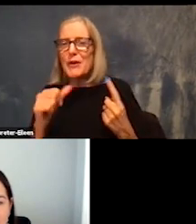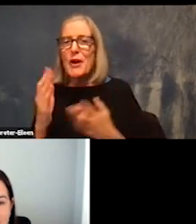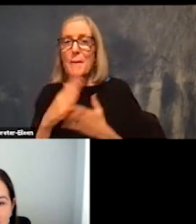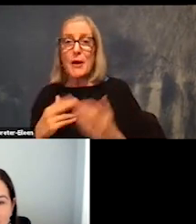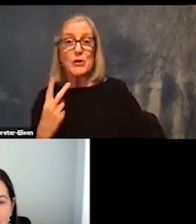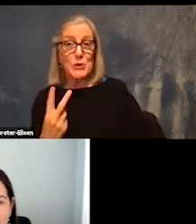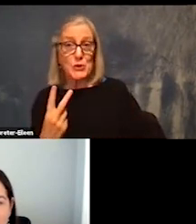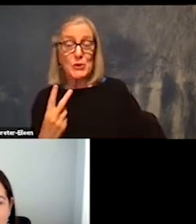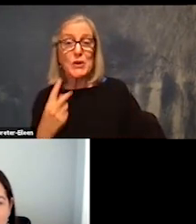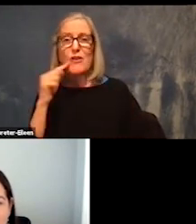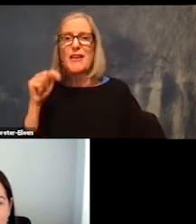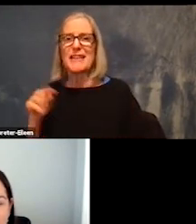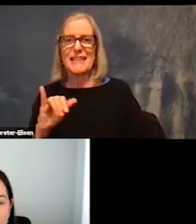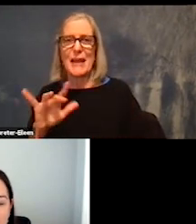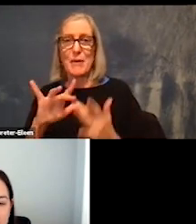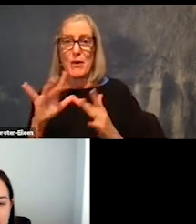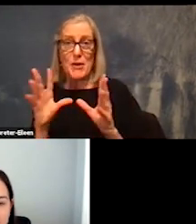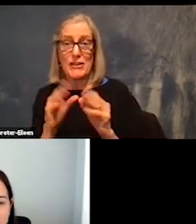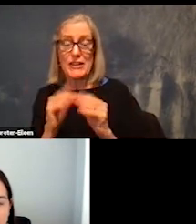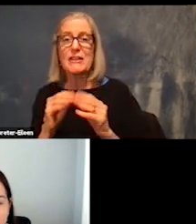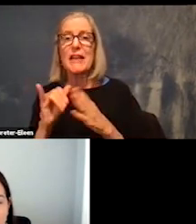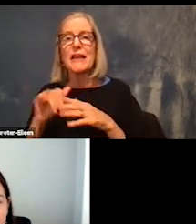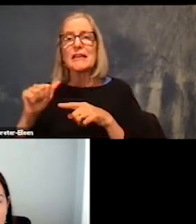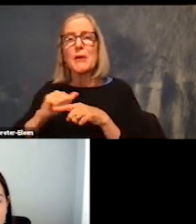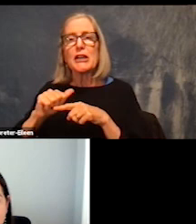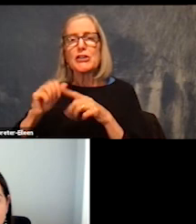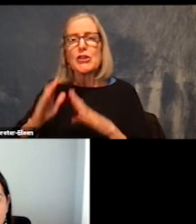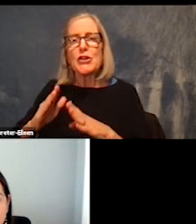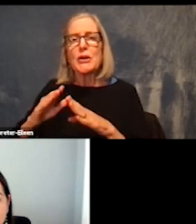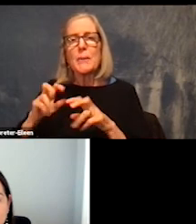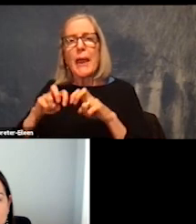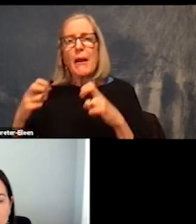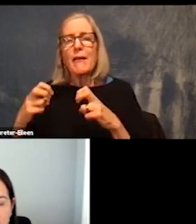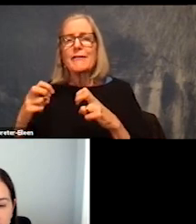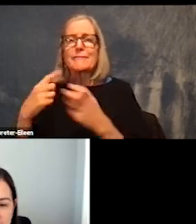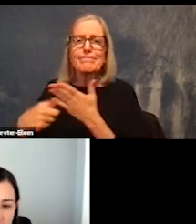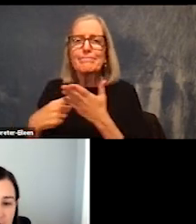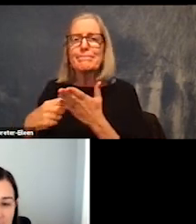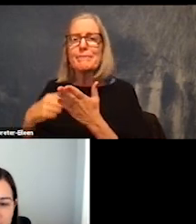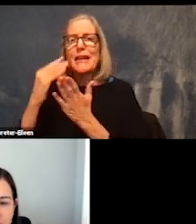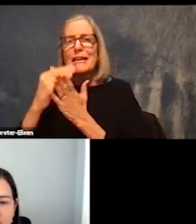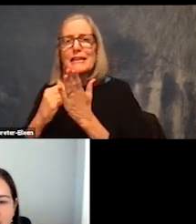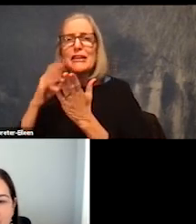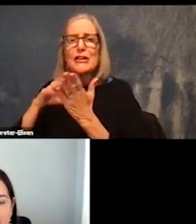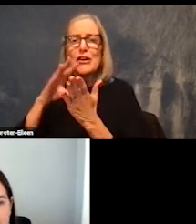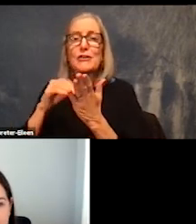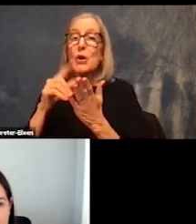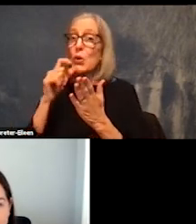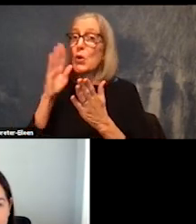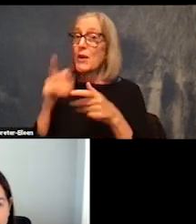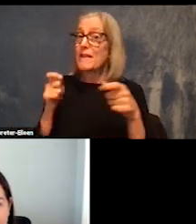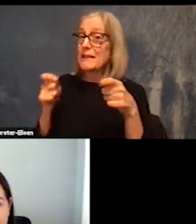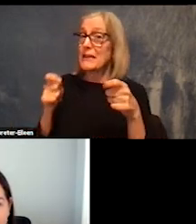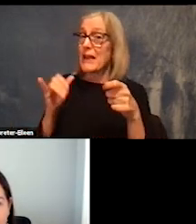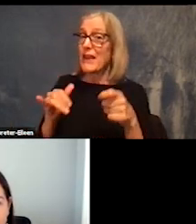webinar series, and that is a practitioner panel conversation, lessons learned, which will be facilitated by Amy, and that is going to be